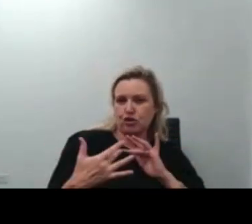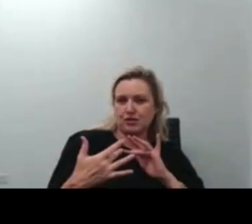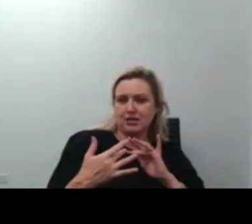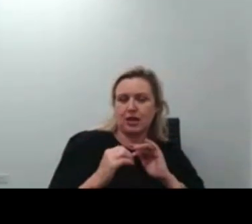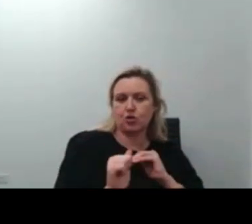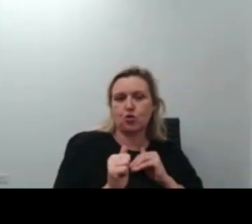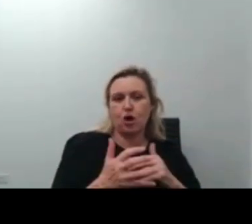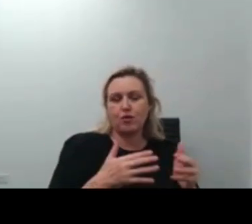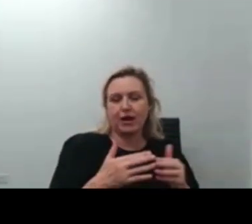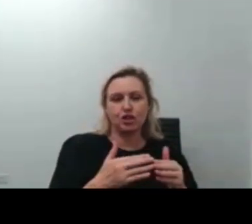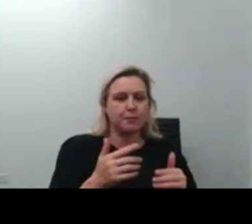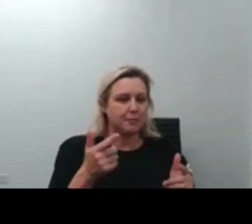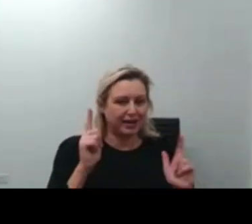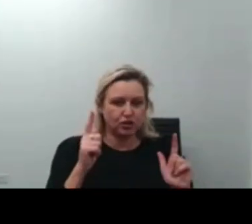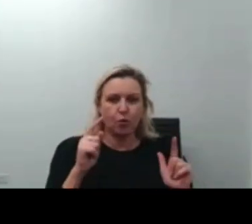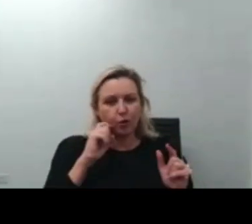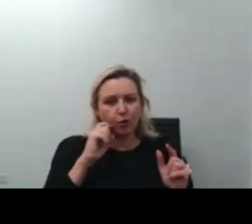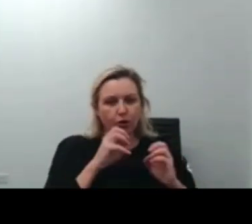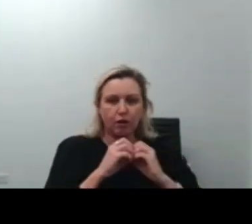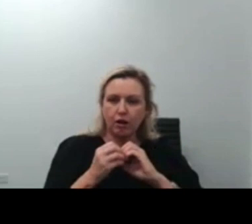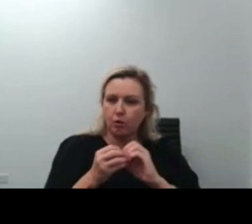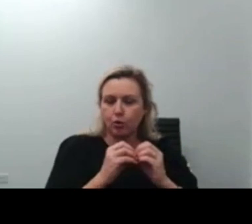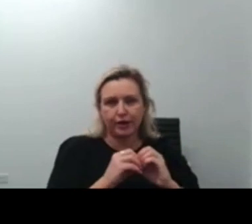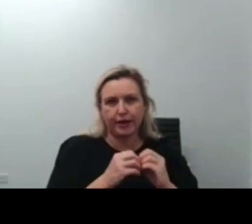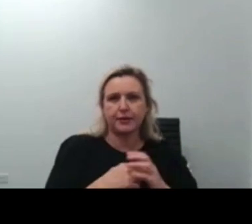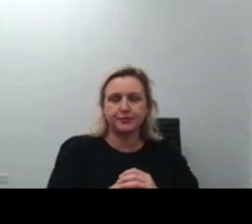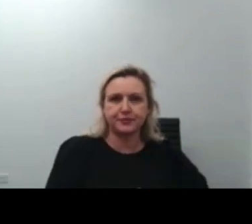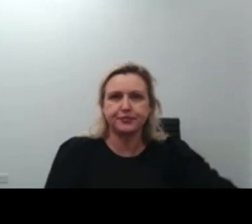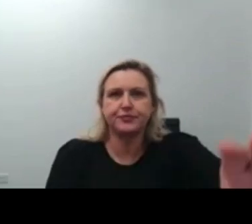grants hub, and we can work all of that through.